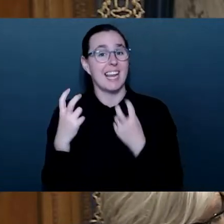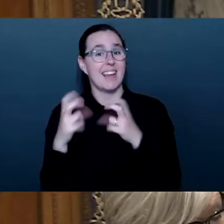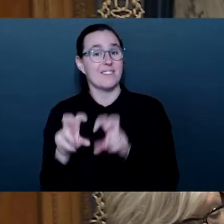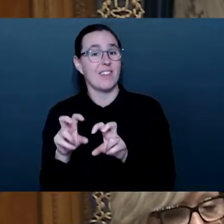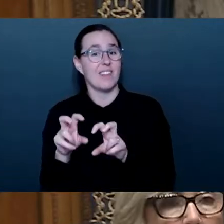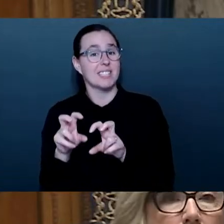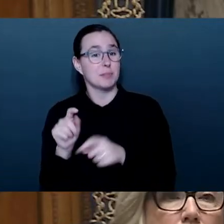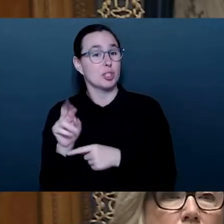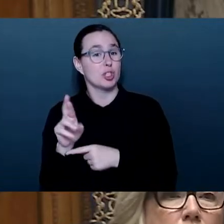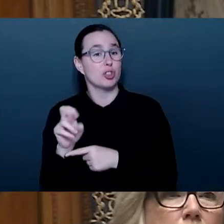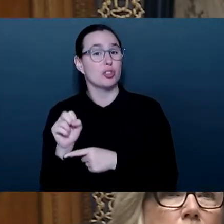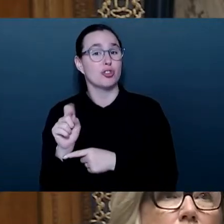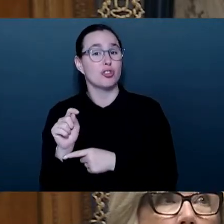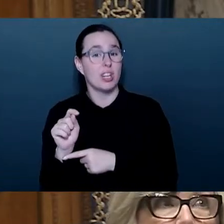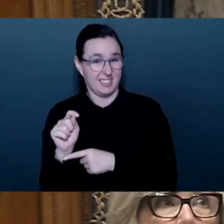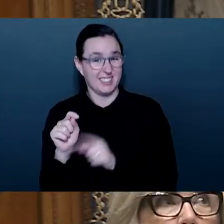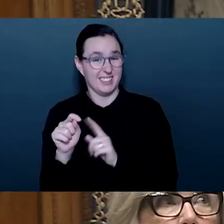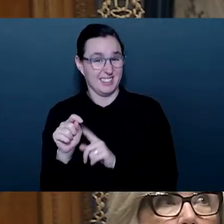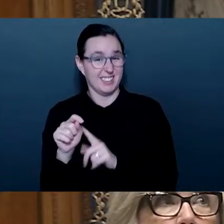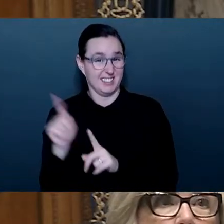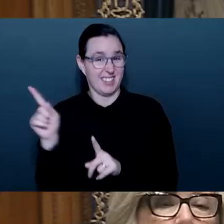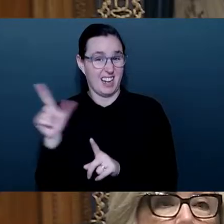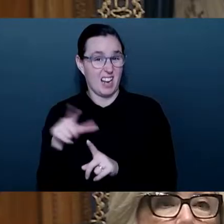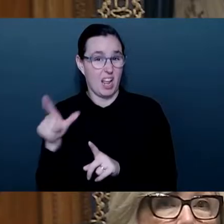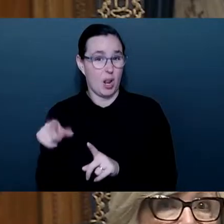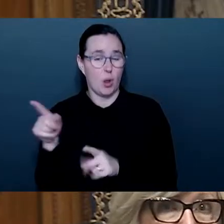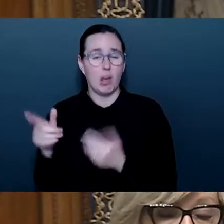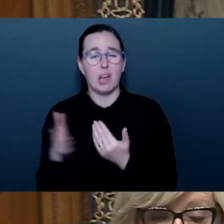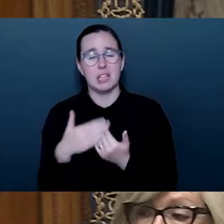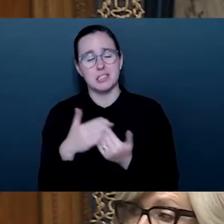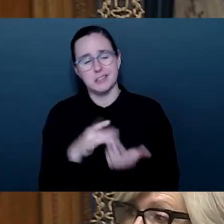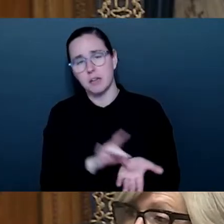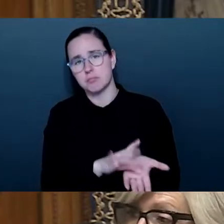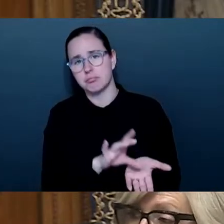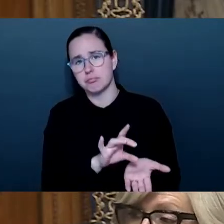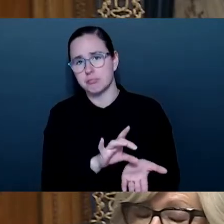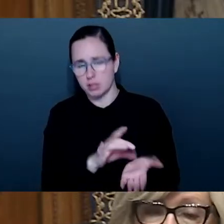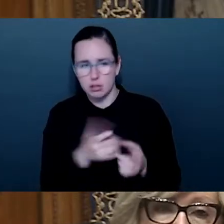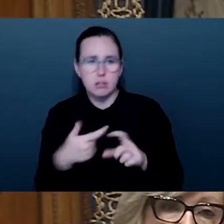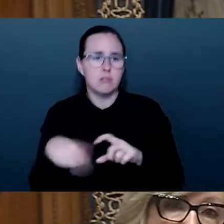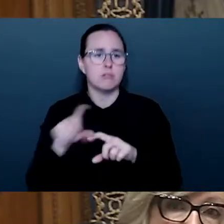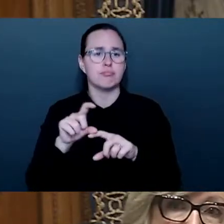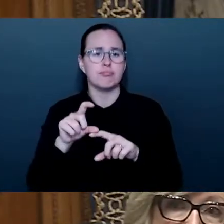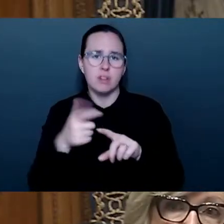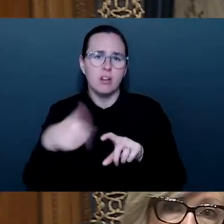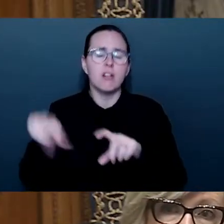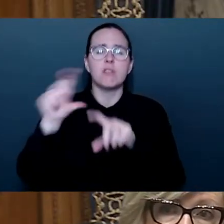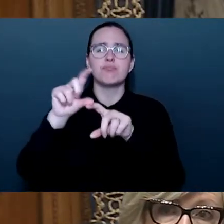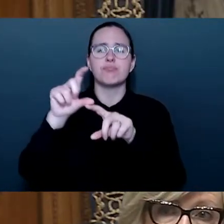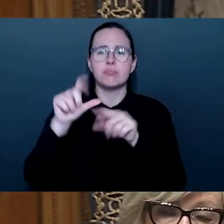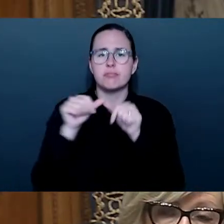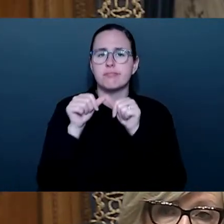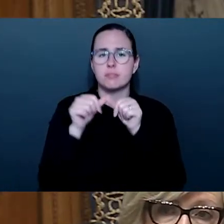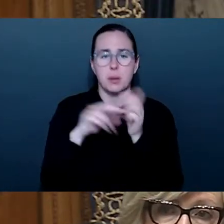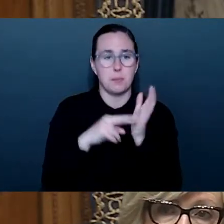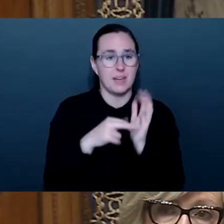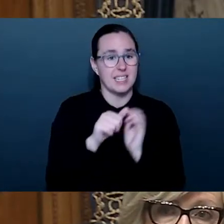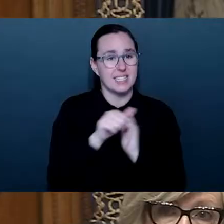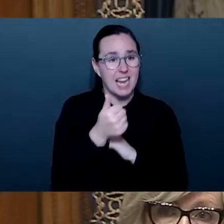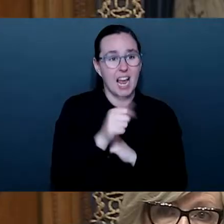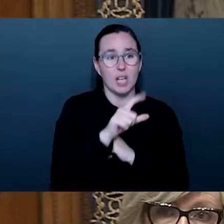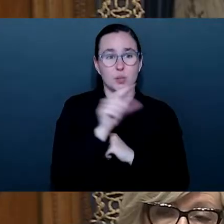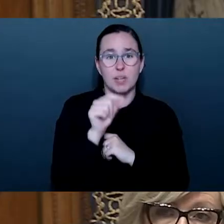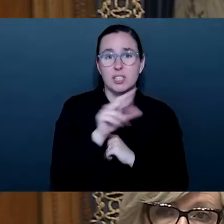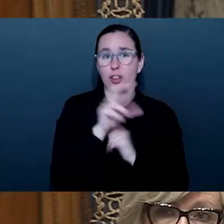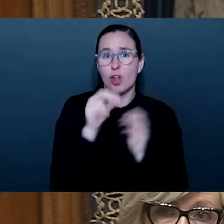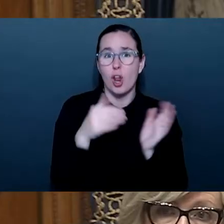property. This has resulted in tens of thousands of tenants being forced out of their communities, paying drastically